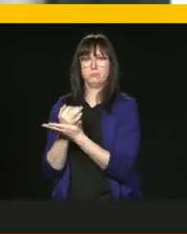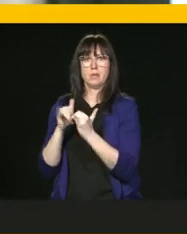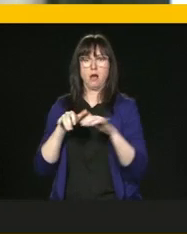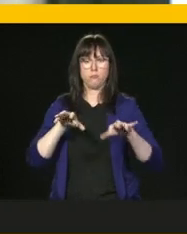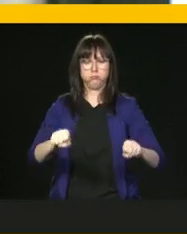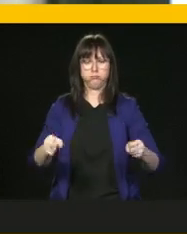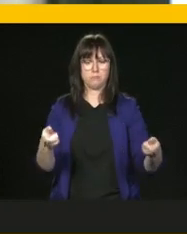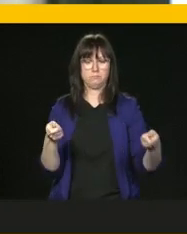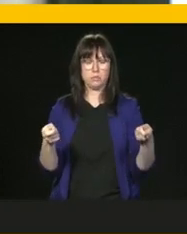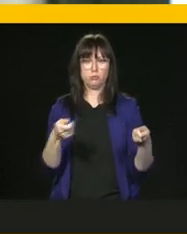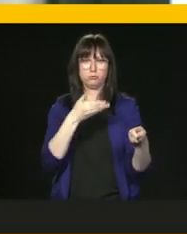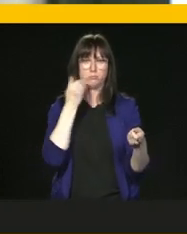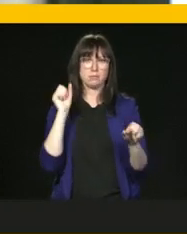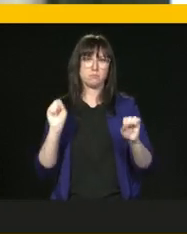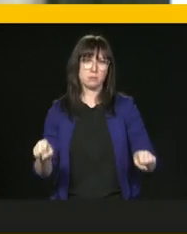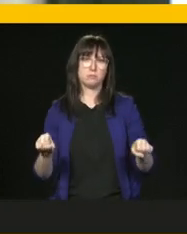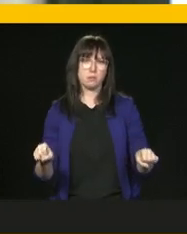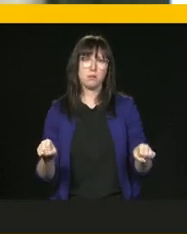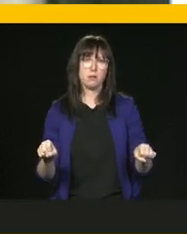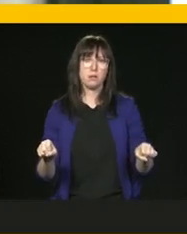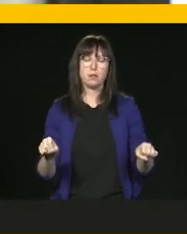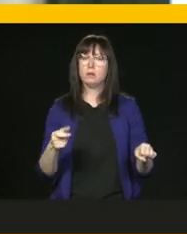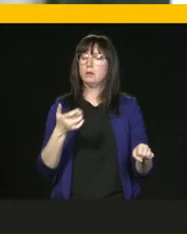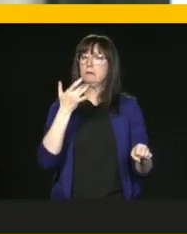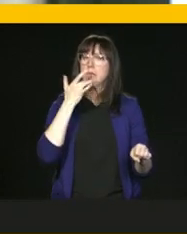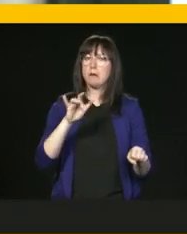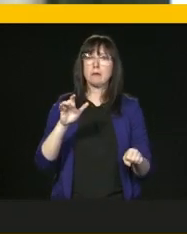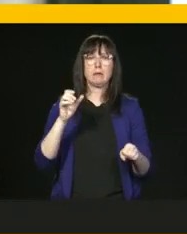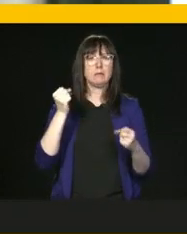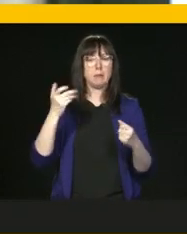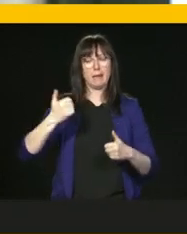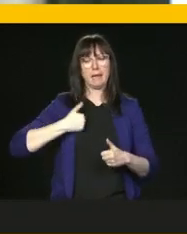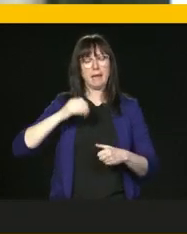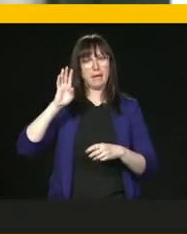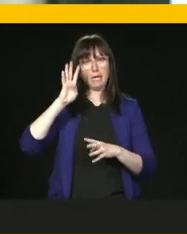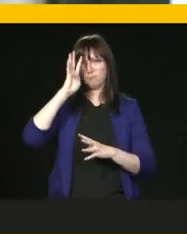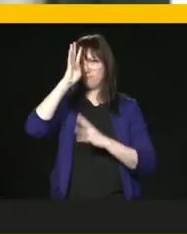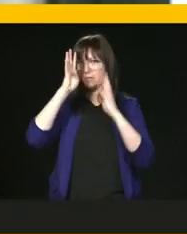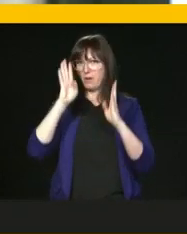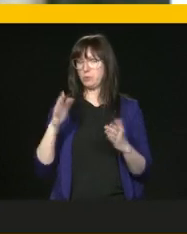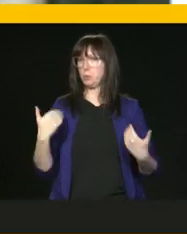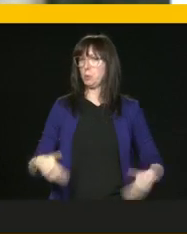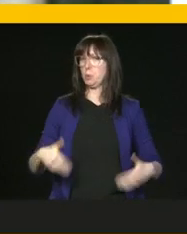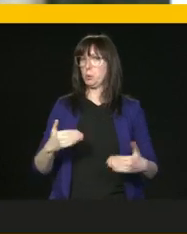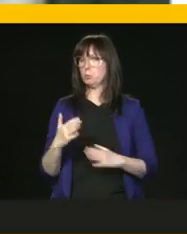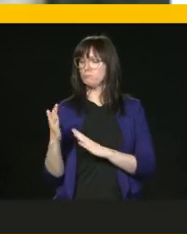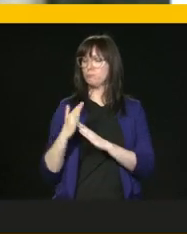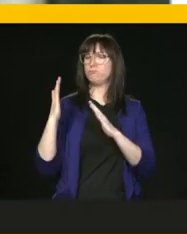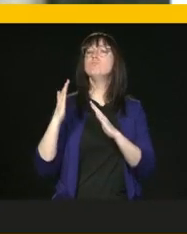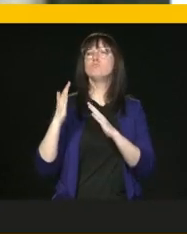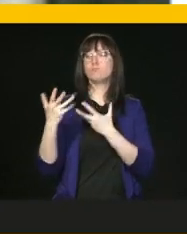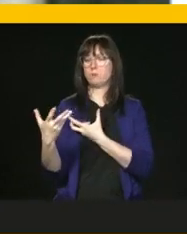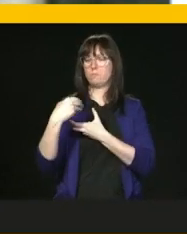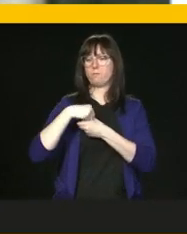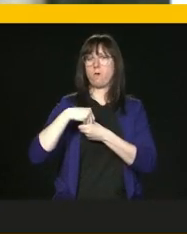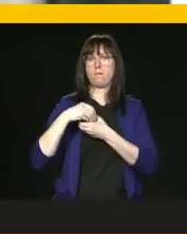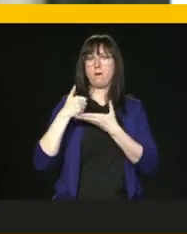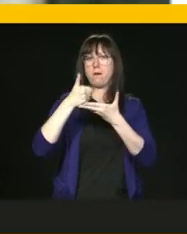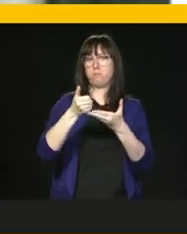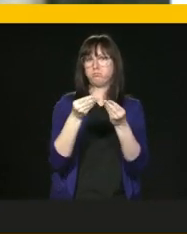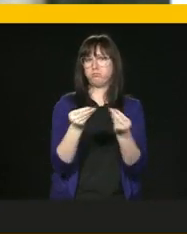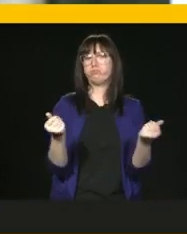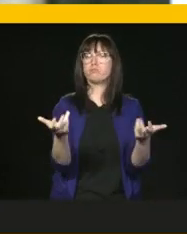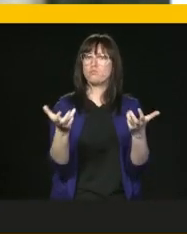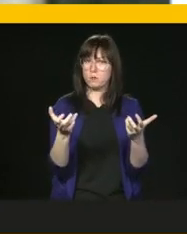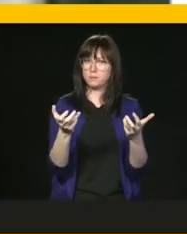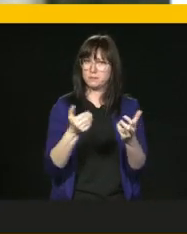les innovateurs canadiens sont parmi les meilleurs. Canadian innovators are among the best in the world, and they want to be part of the solution.